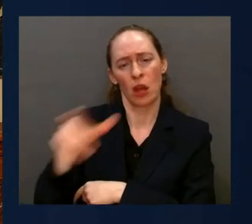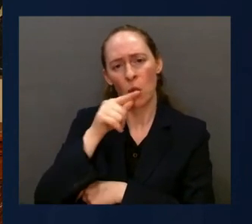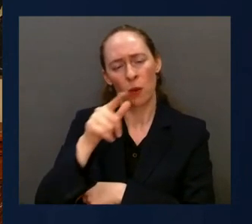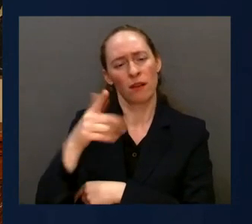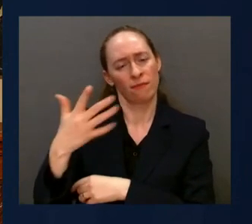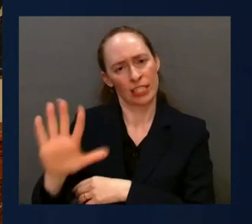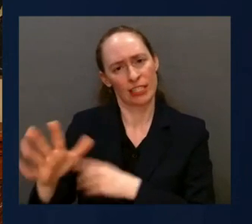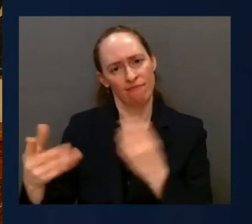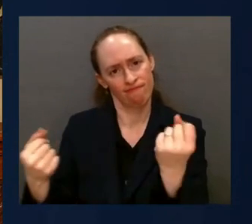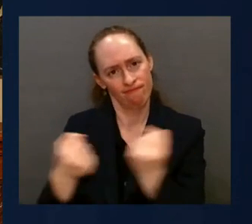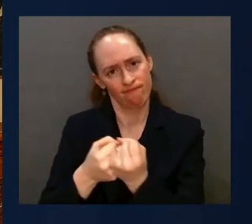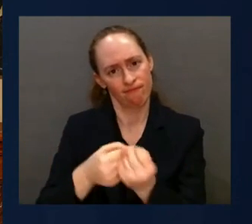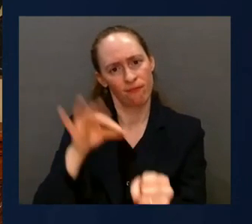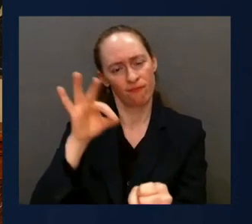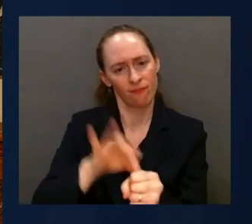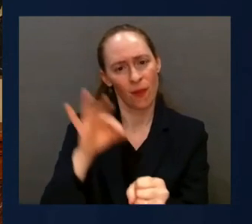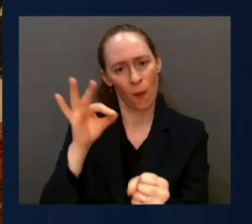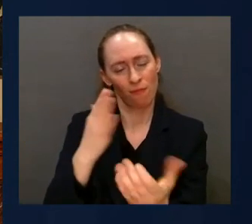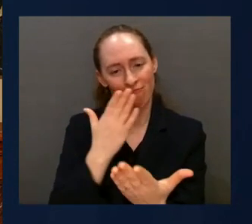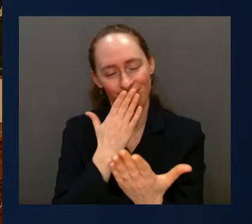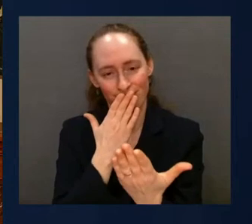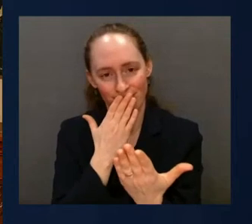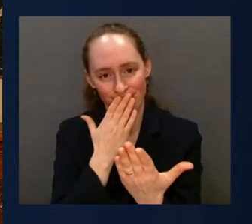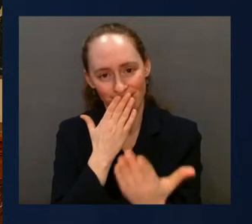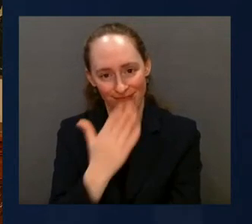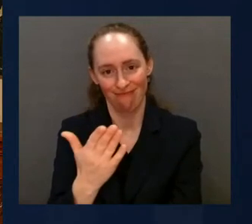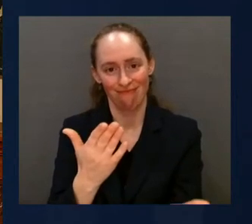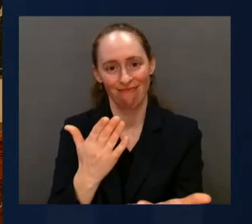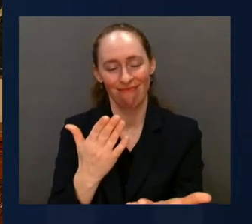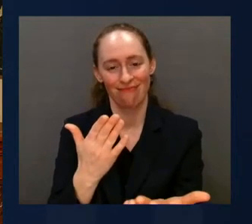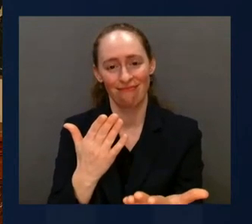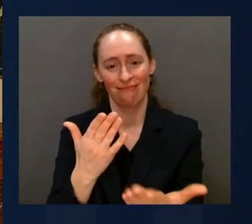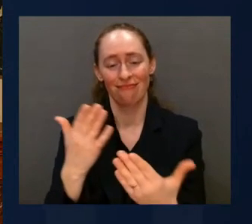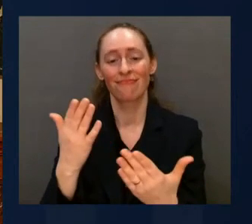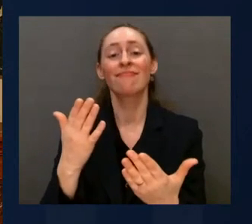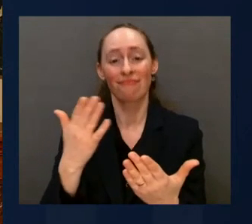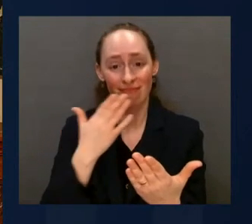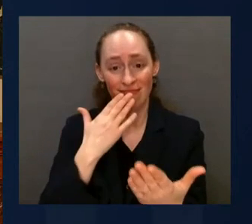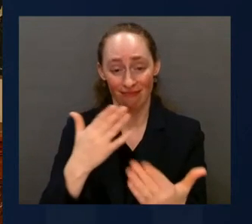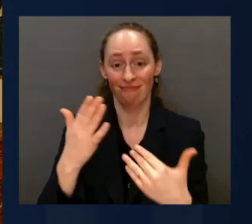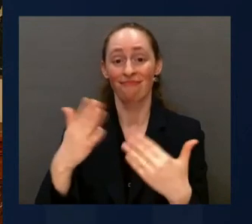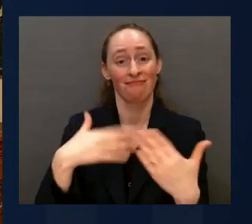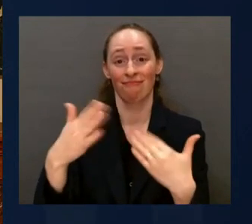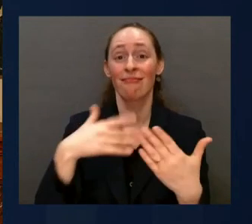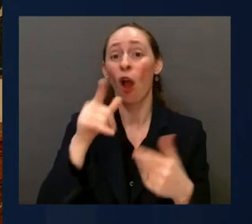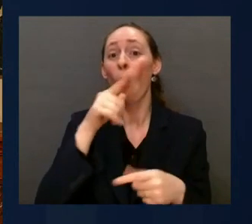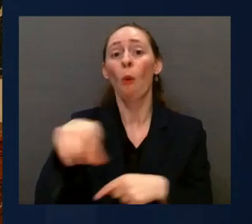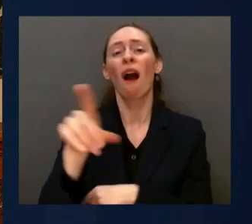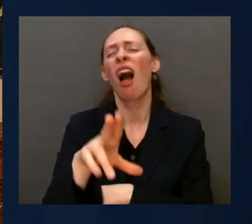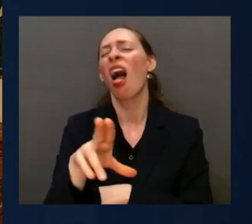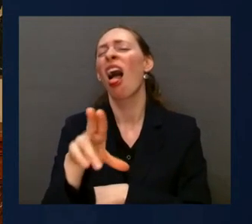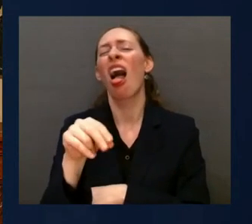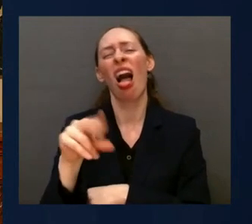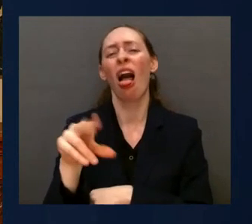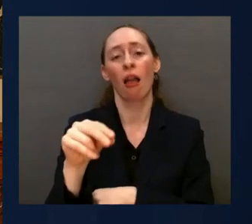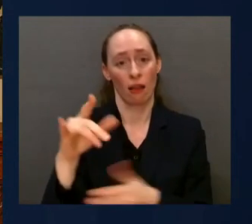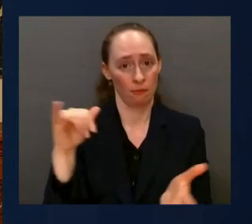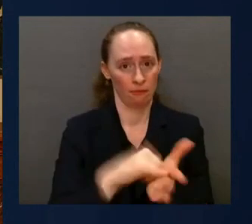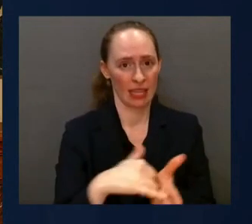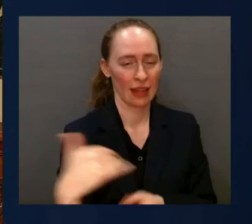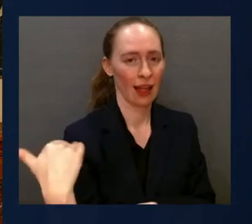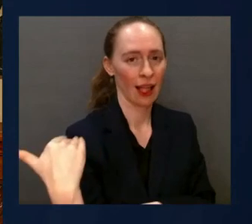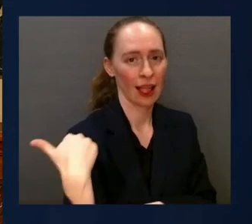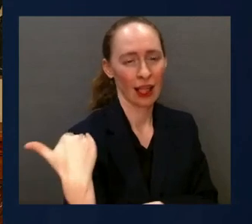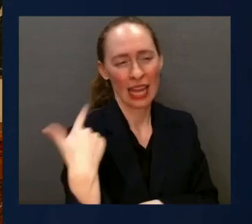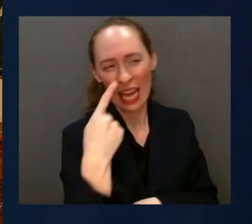still I still get asked to fund the projects in those districts as well. But don't worry. I promised I'd be a president for all Americans.